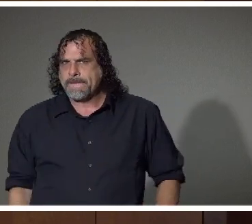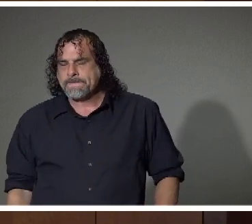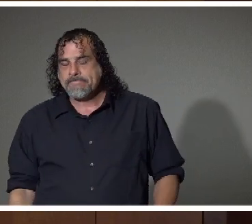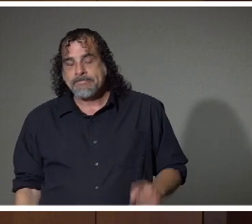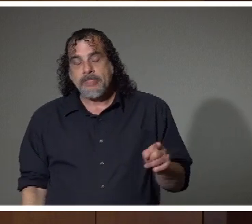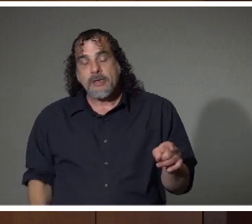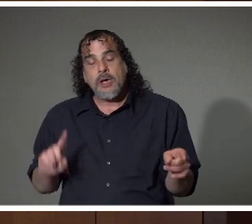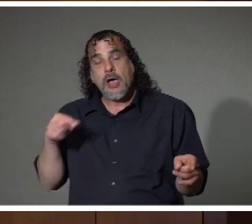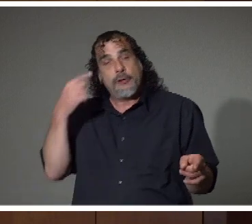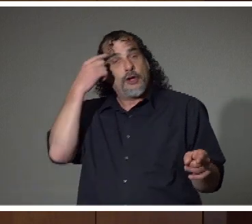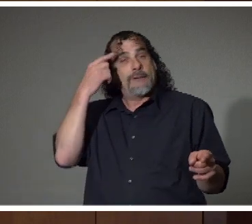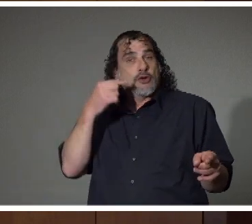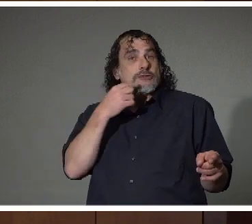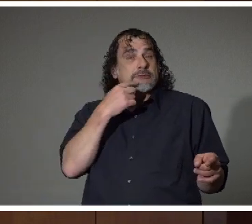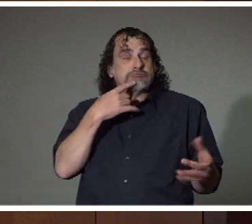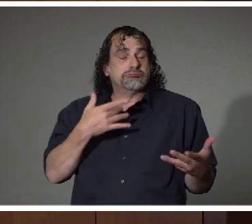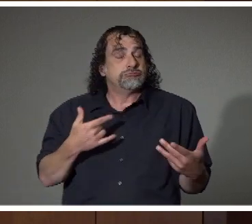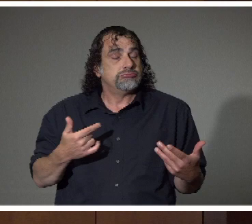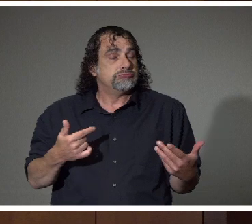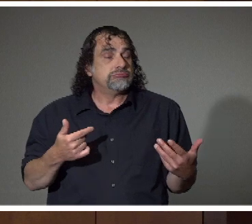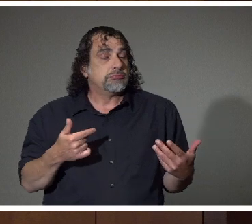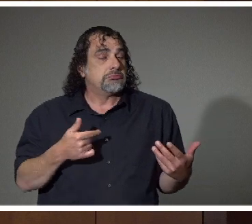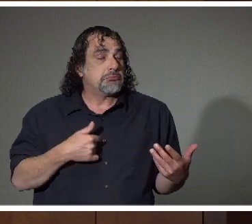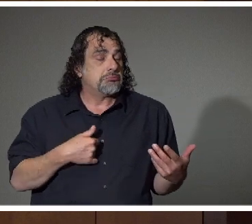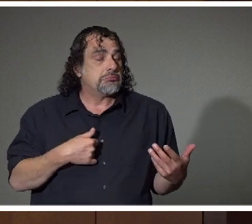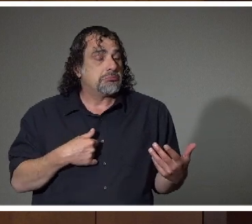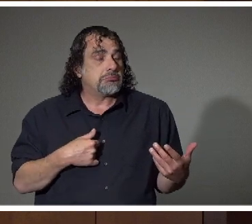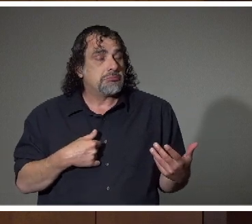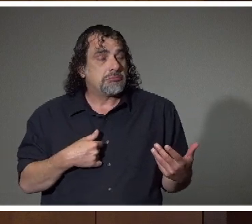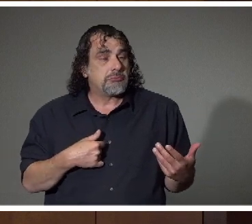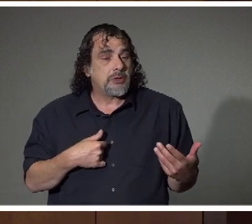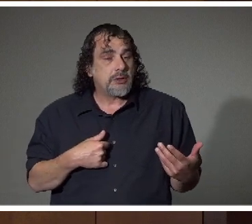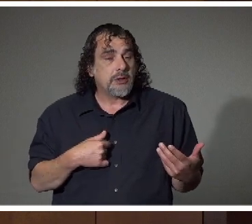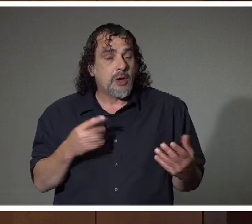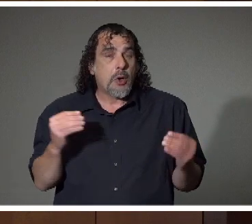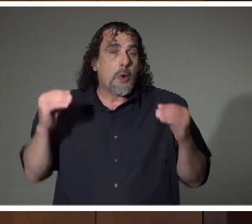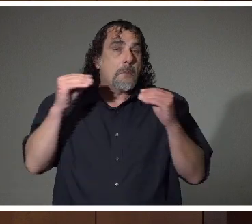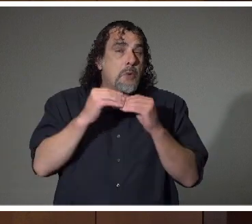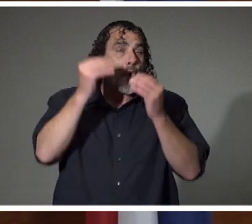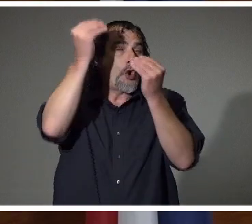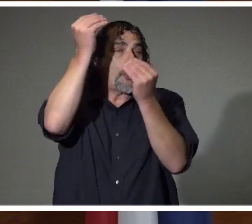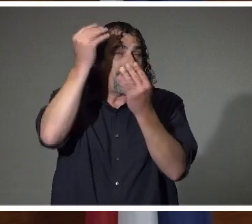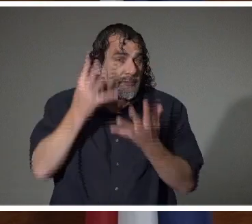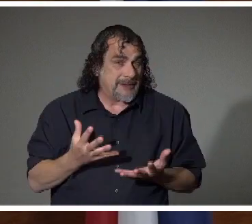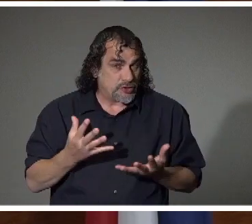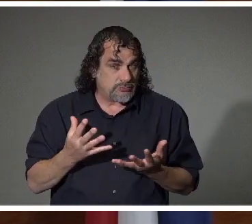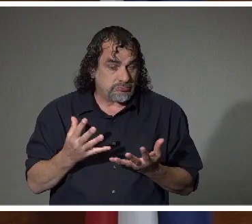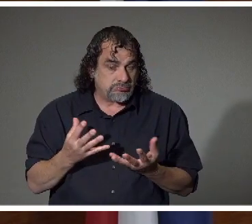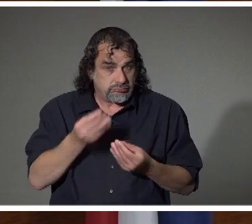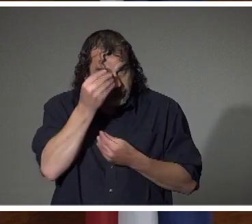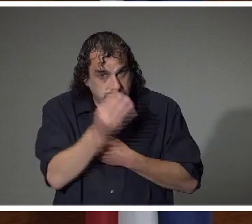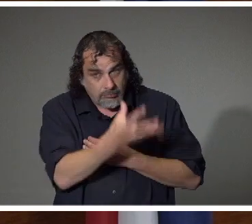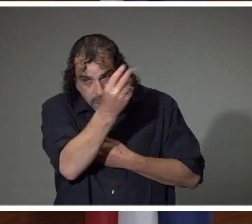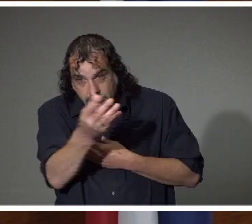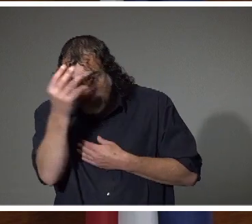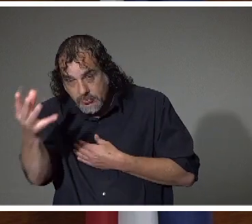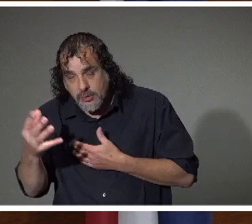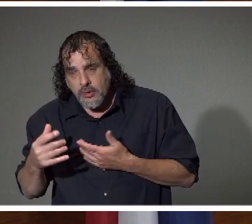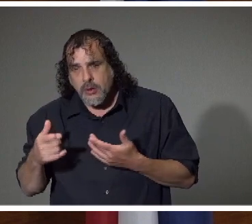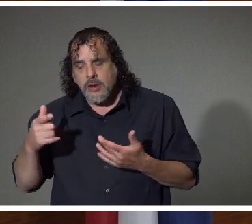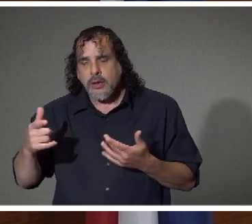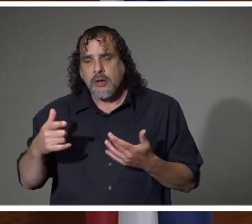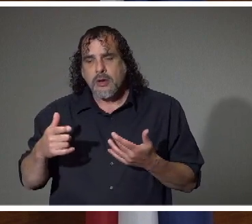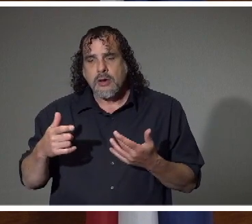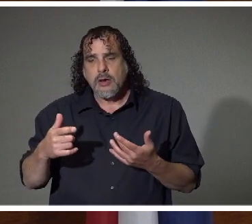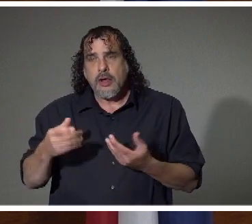that with respect to more information coming out, I think we can probably all admit that the